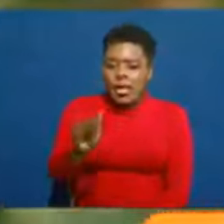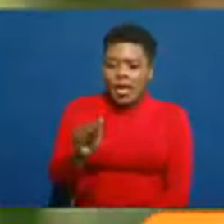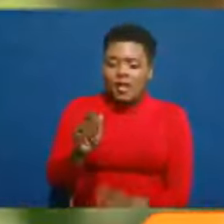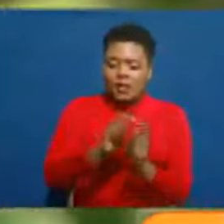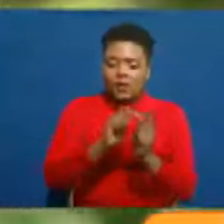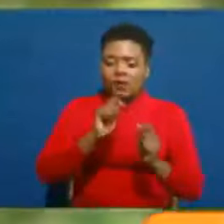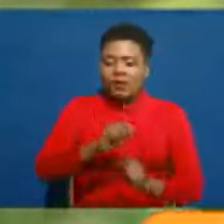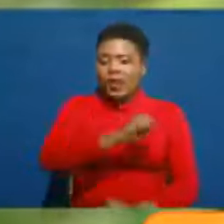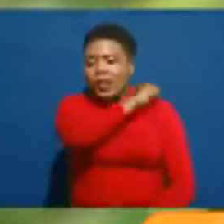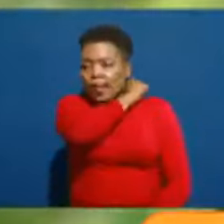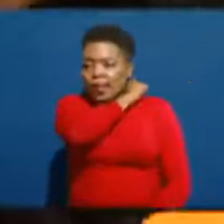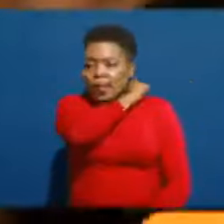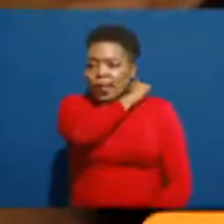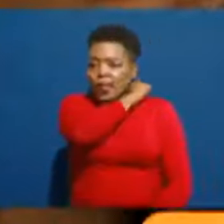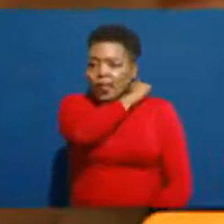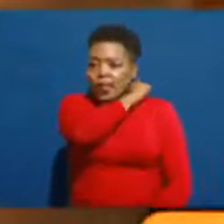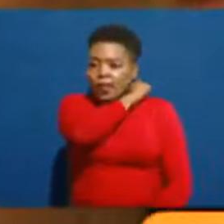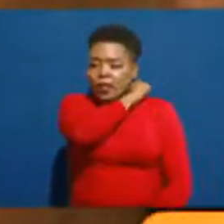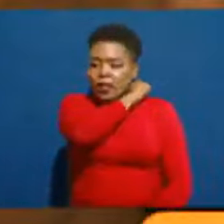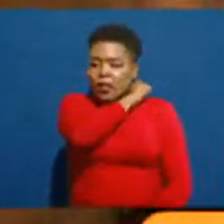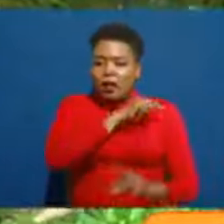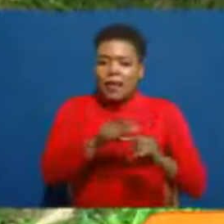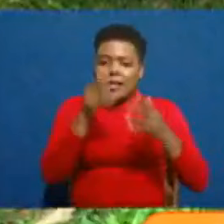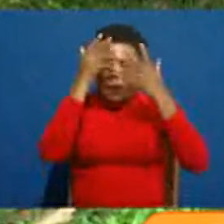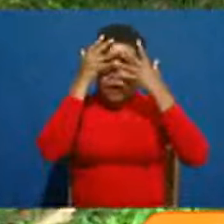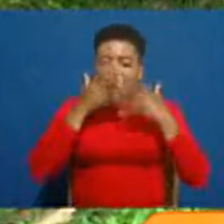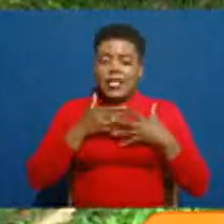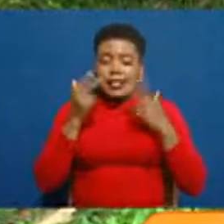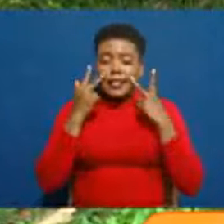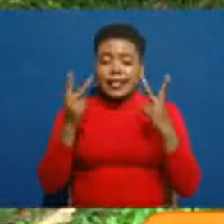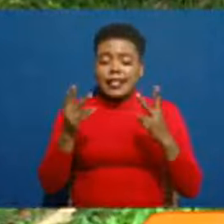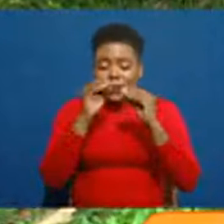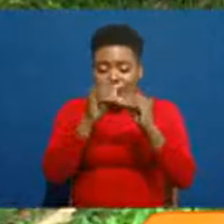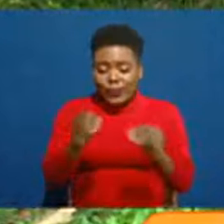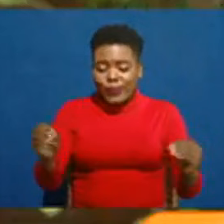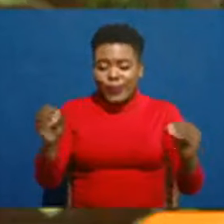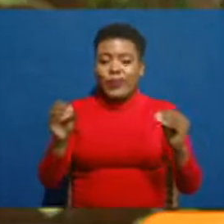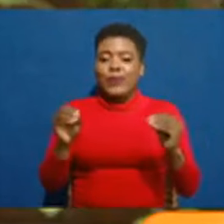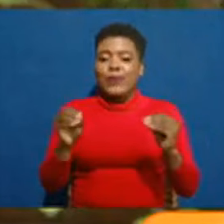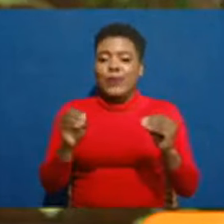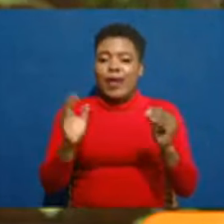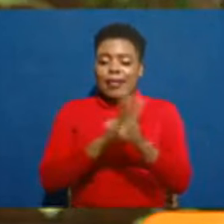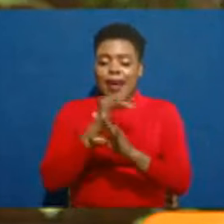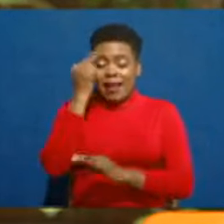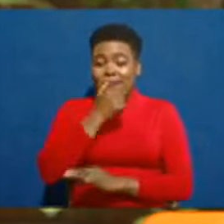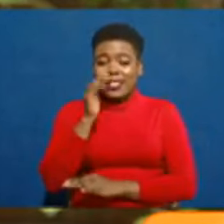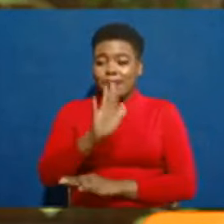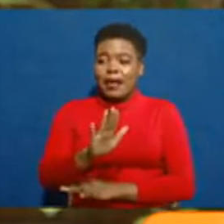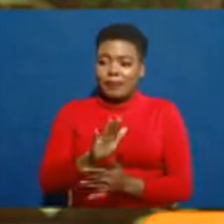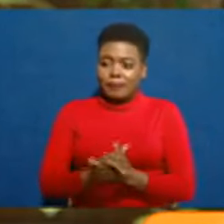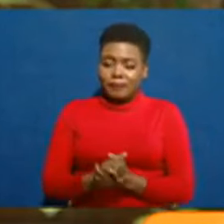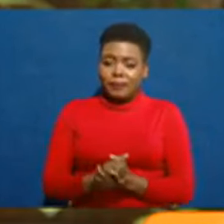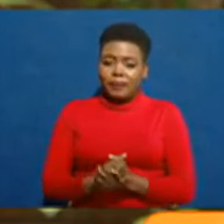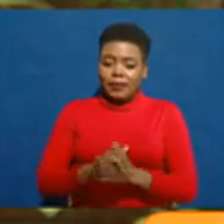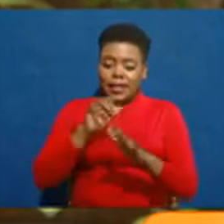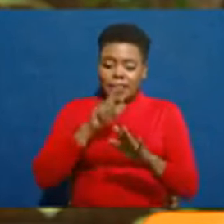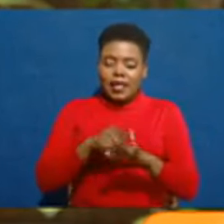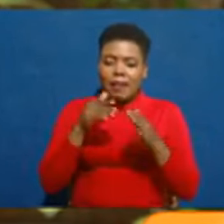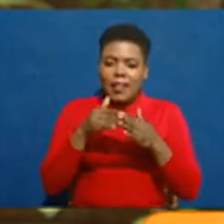with Billy's. Who were these unknown captors? And what did they seek? Kufungua nikaona watu